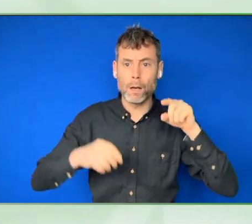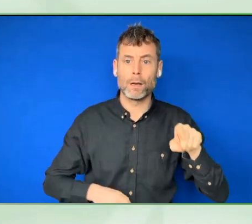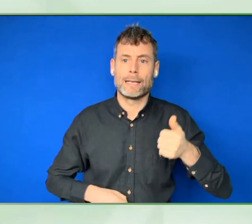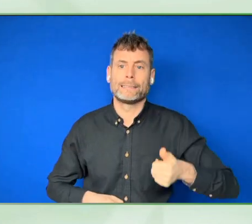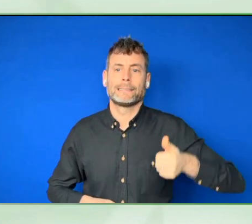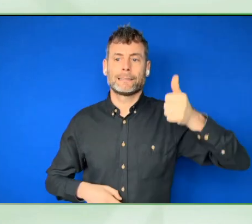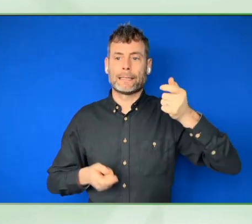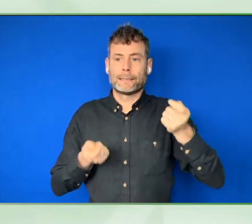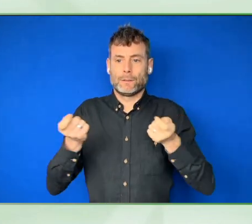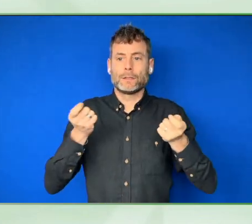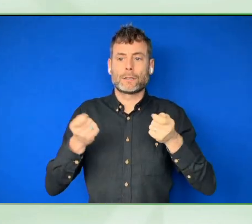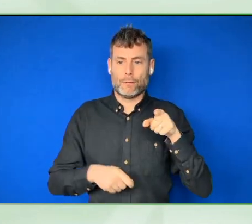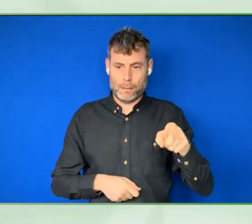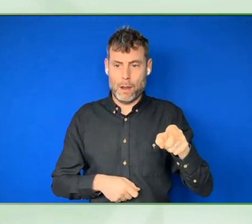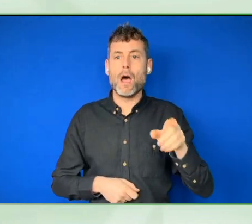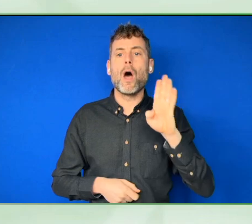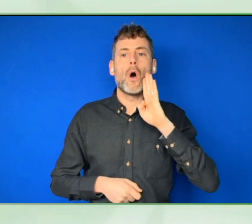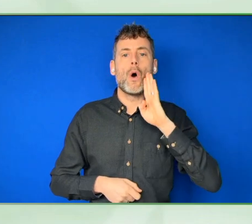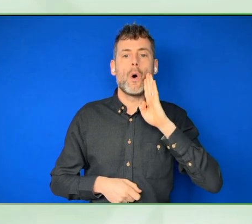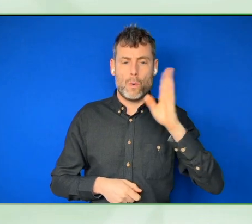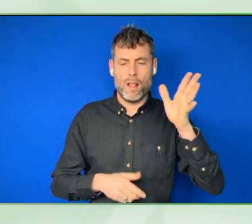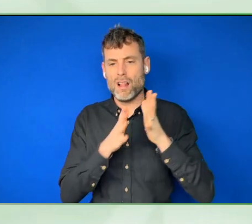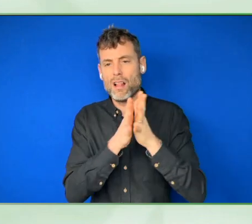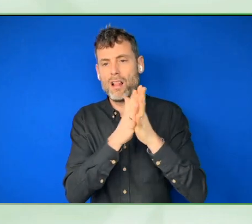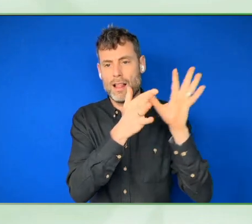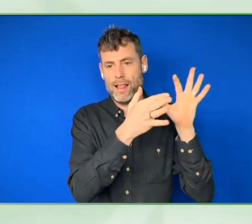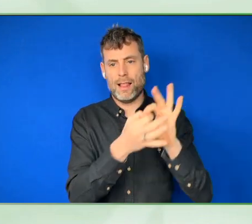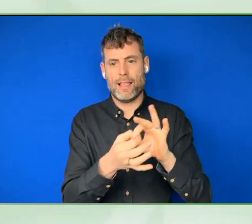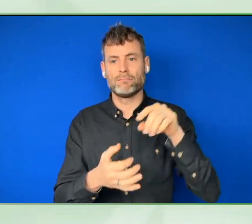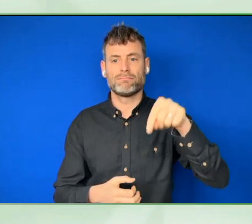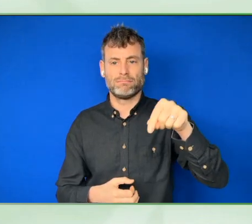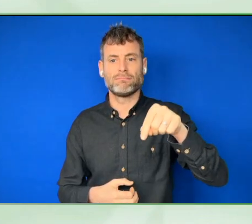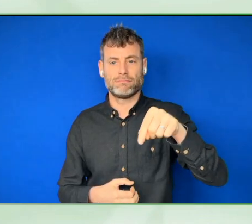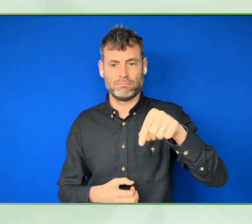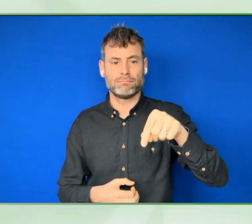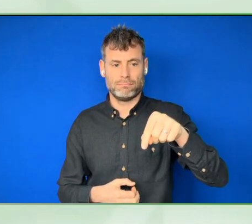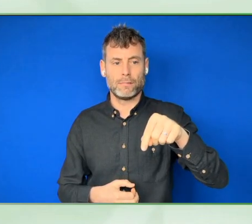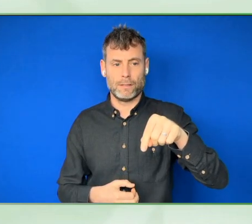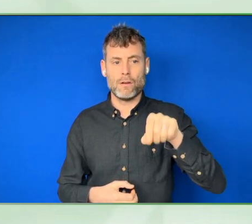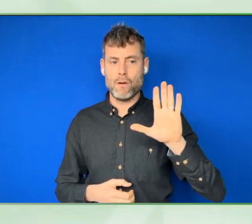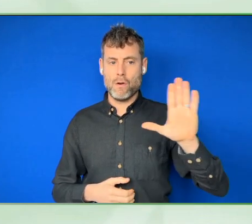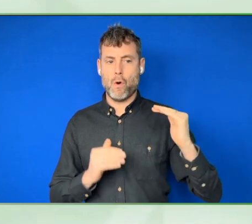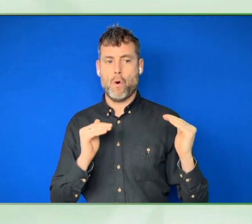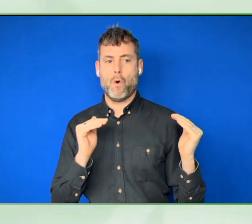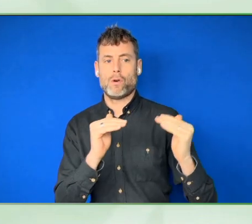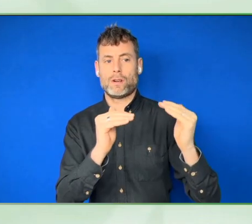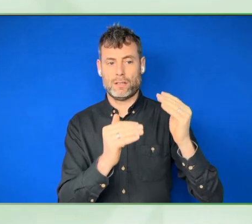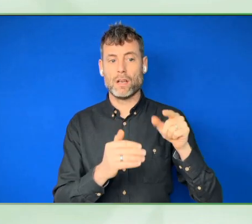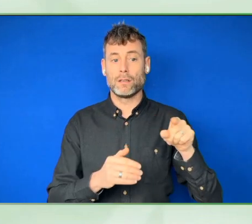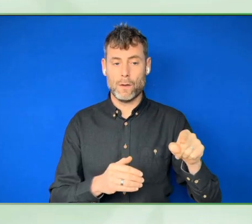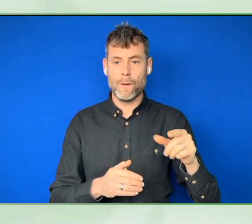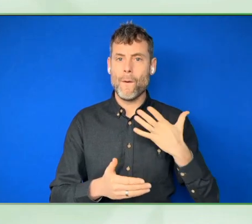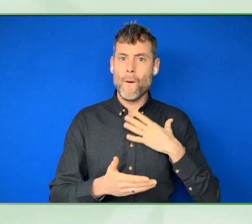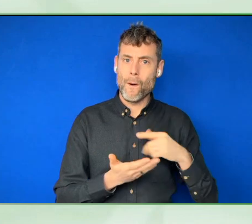and will be sharing with us the journey that the organization went through to bring something